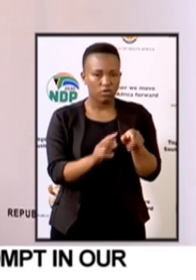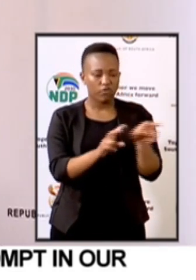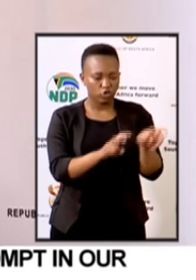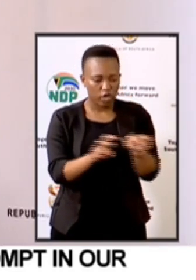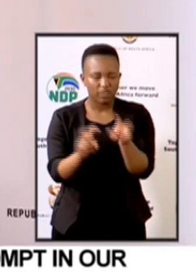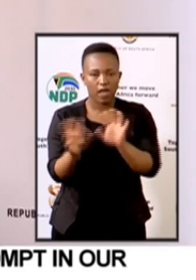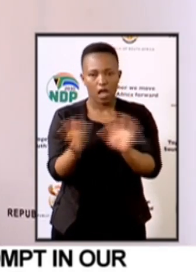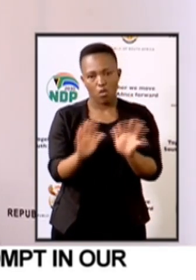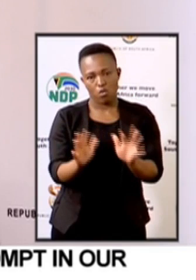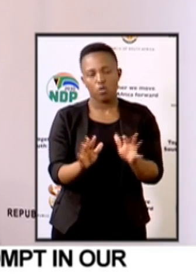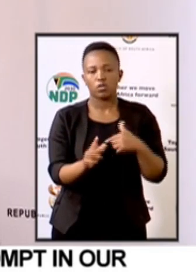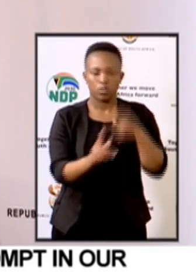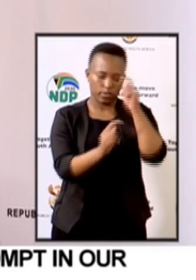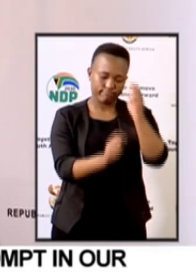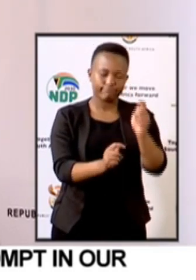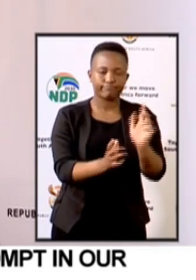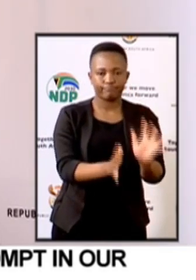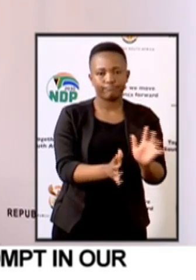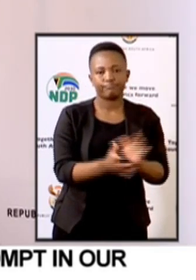generally,